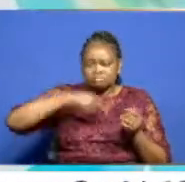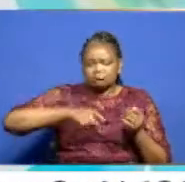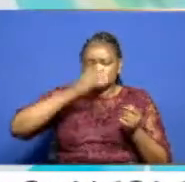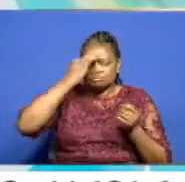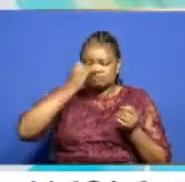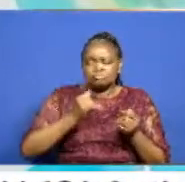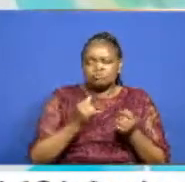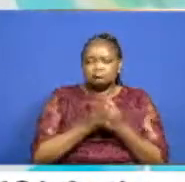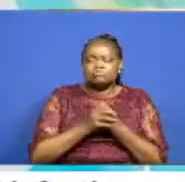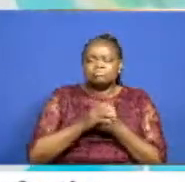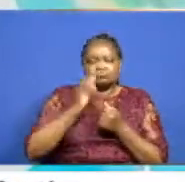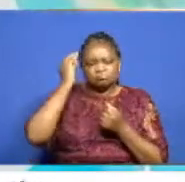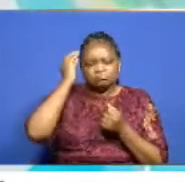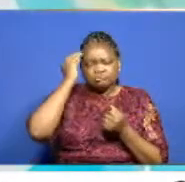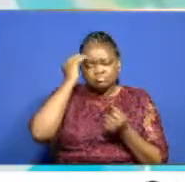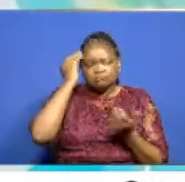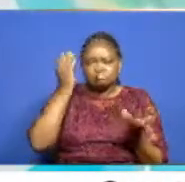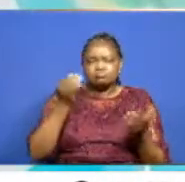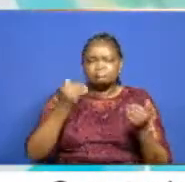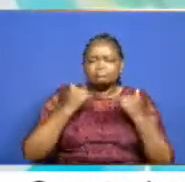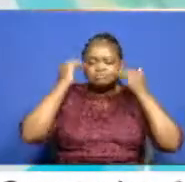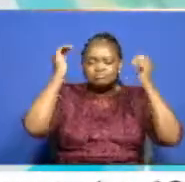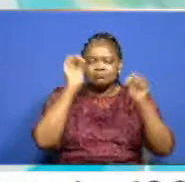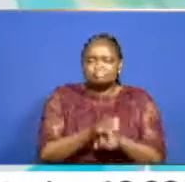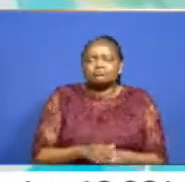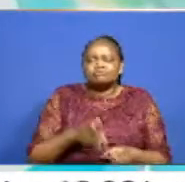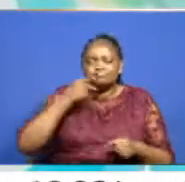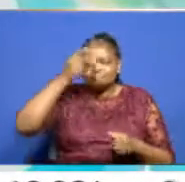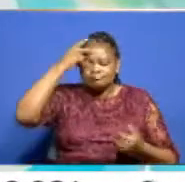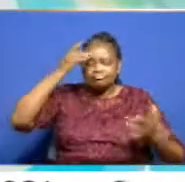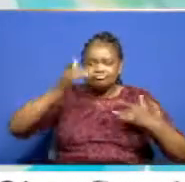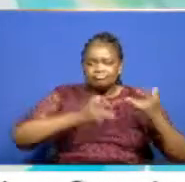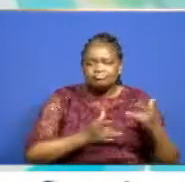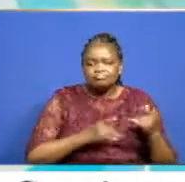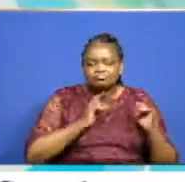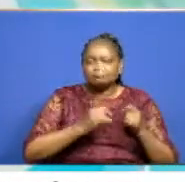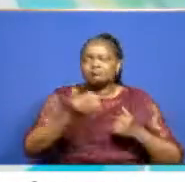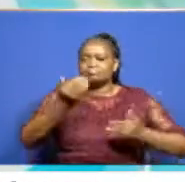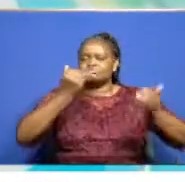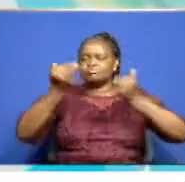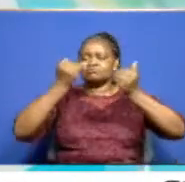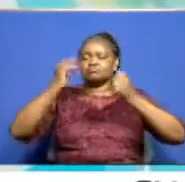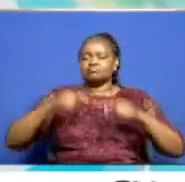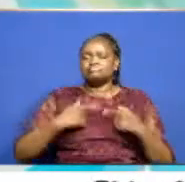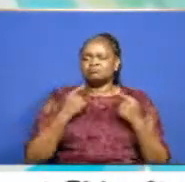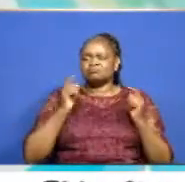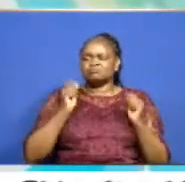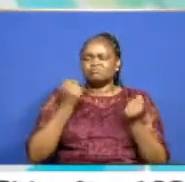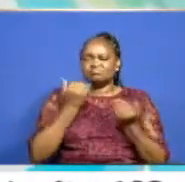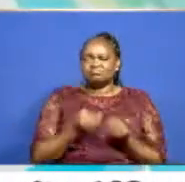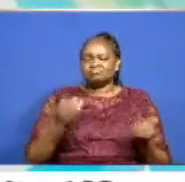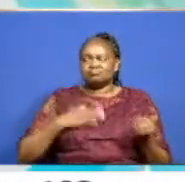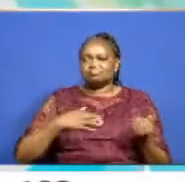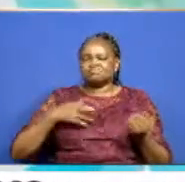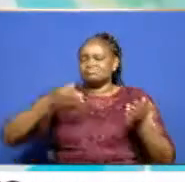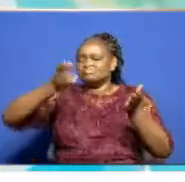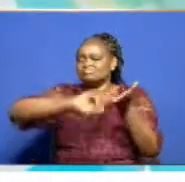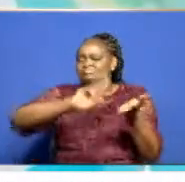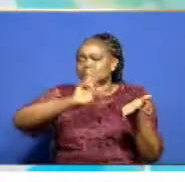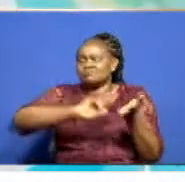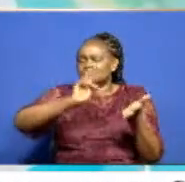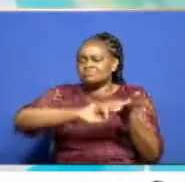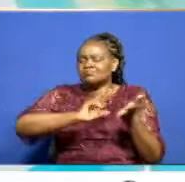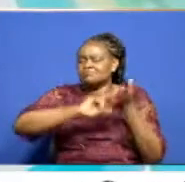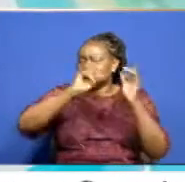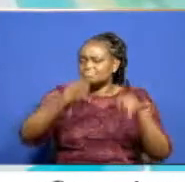stressed at this point in time, parents are very concerned. We need to ask ourselves, must our children really repeat? Must our